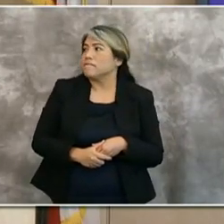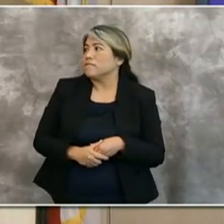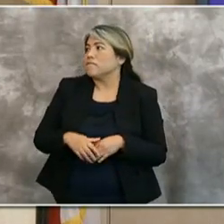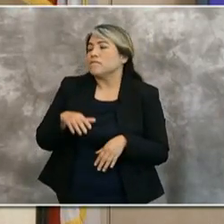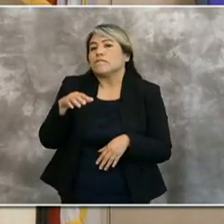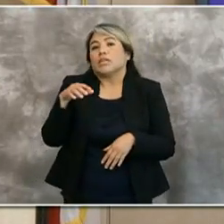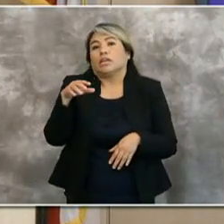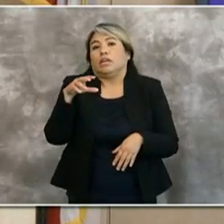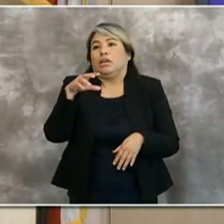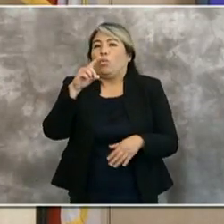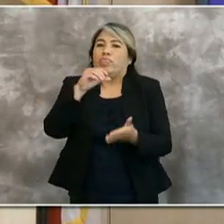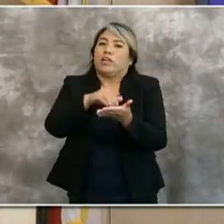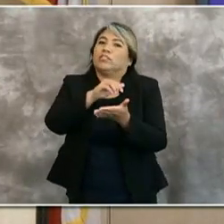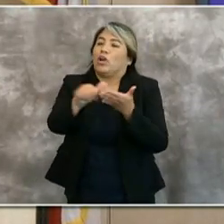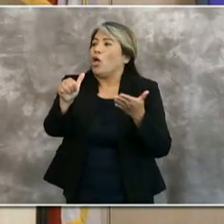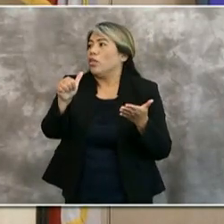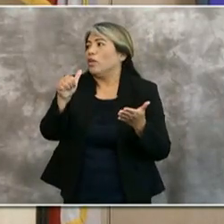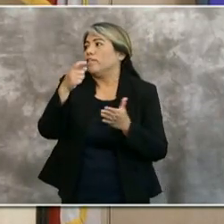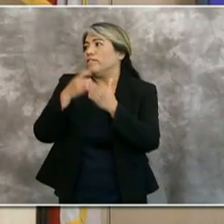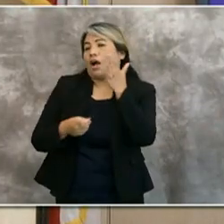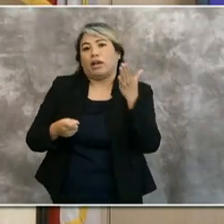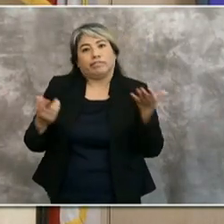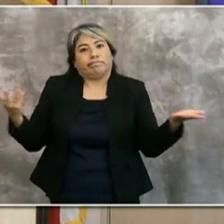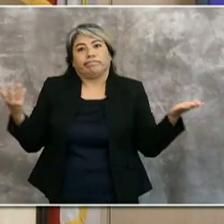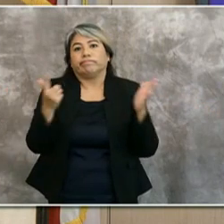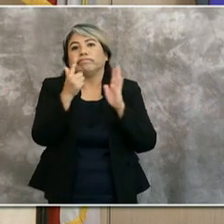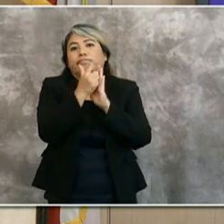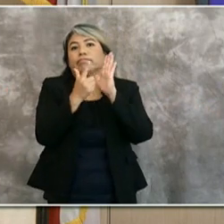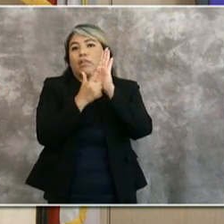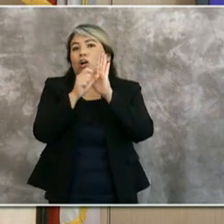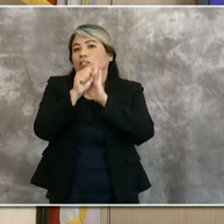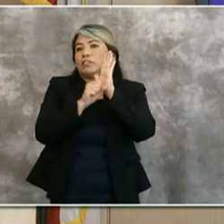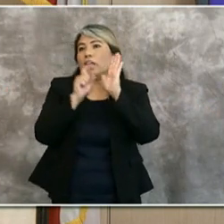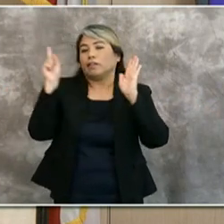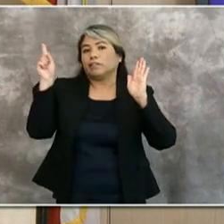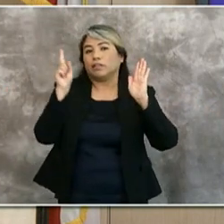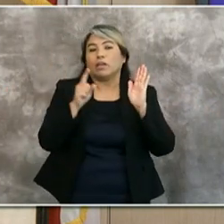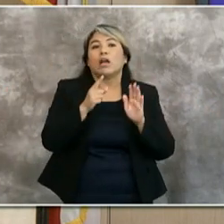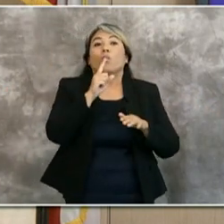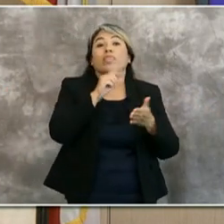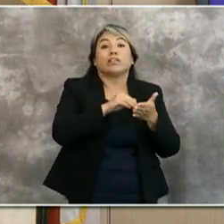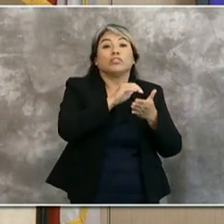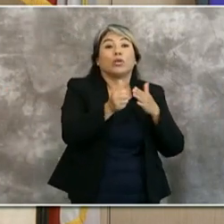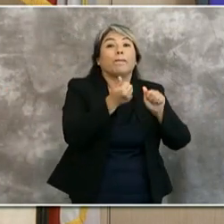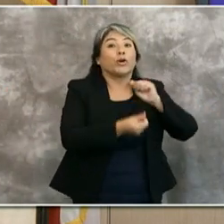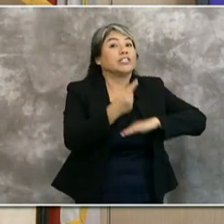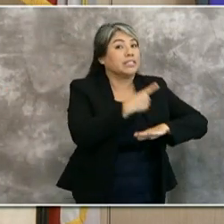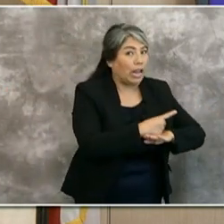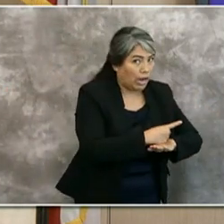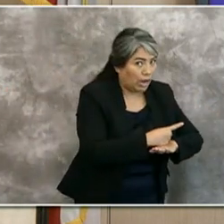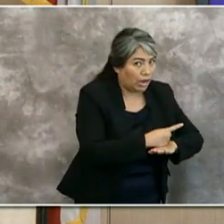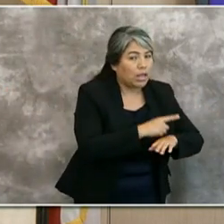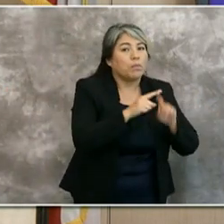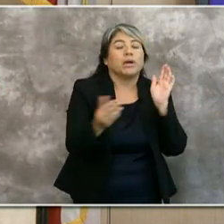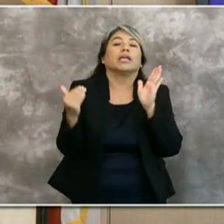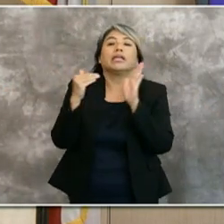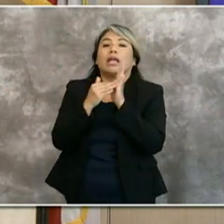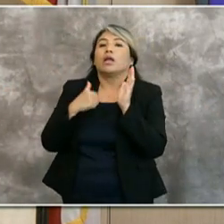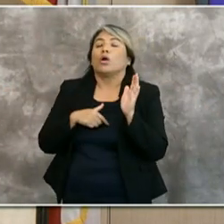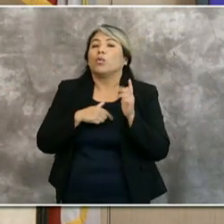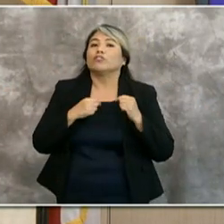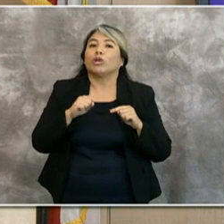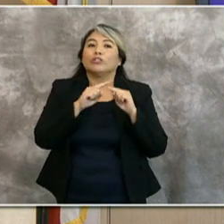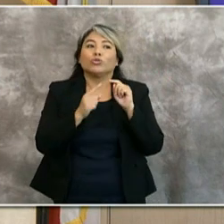No, again, the $1,000 fine, as Supervisor Cox said, is what's outlined by state law. It is $1,000 per day. But again, we are trying